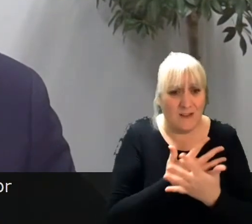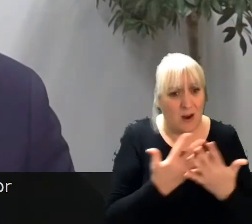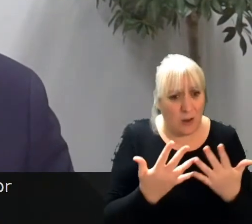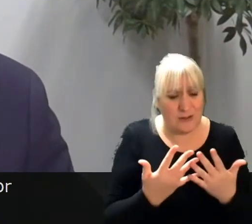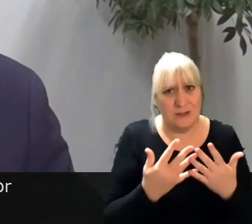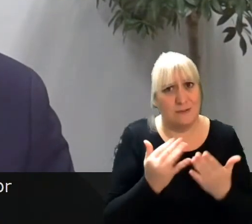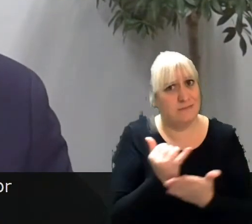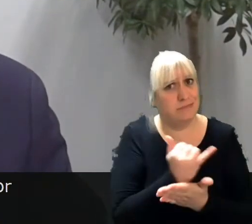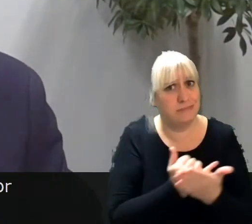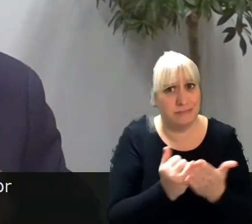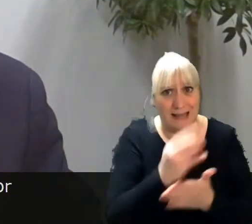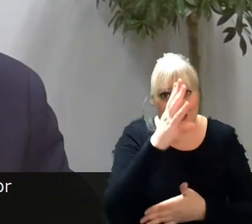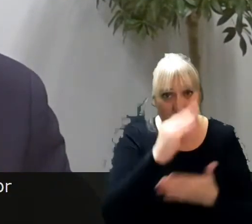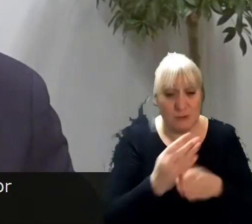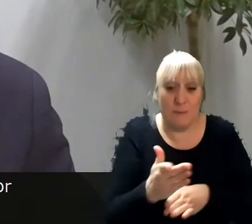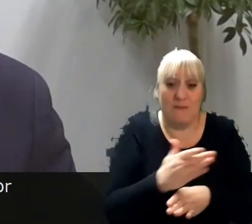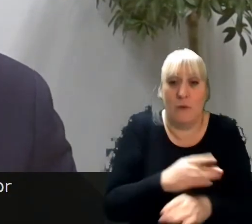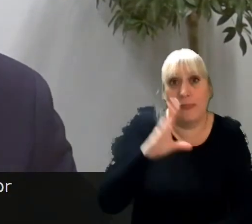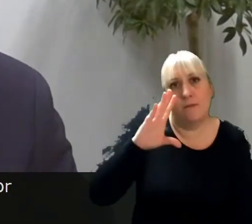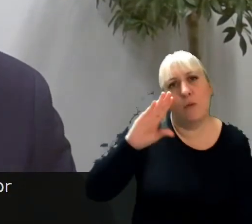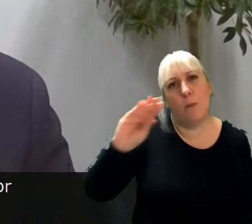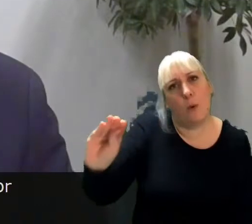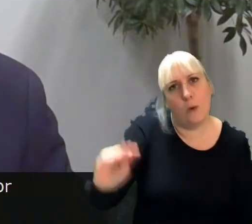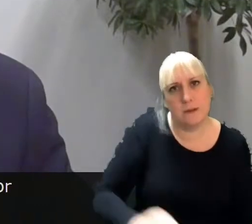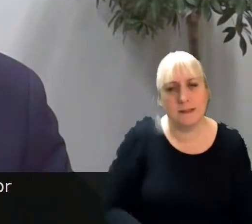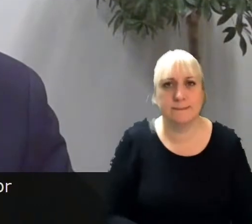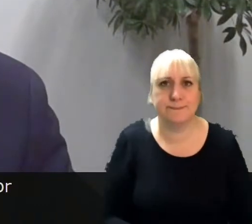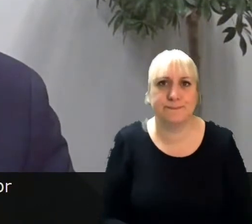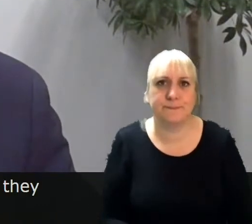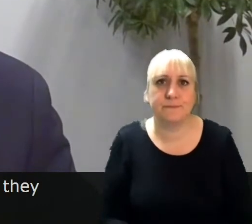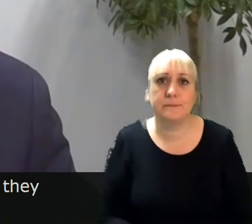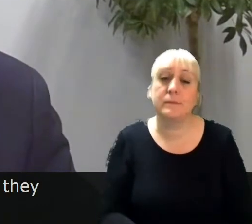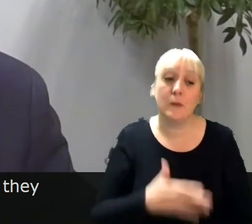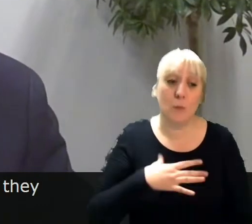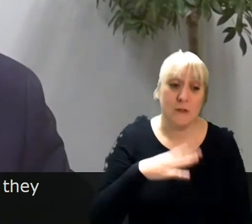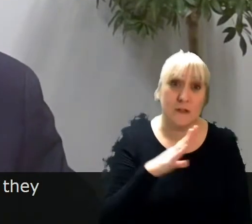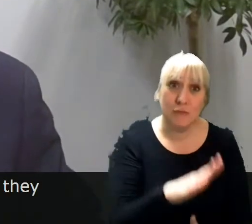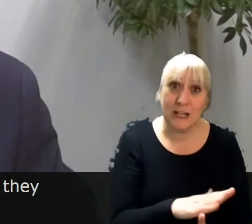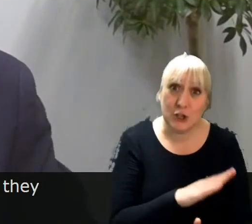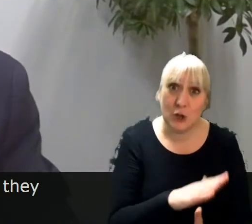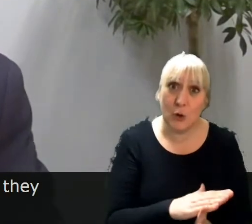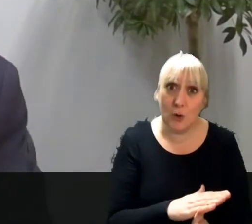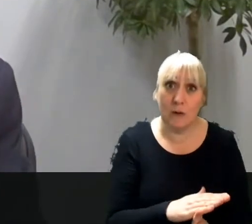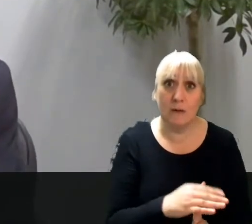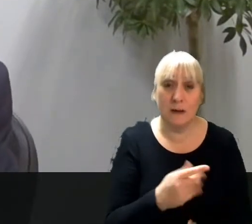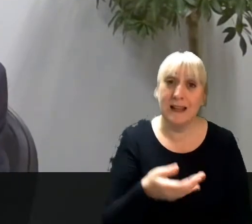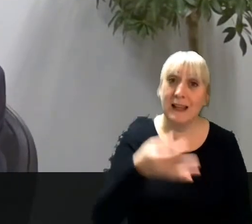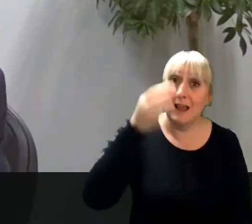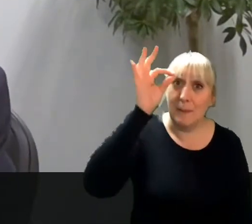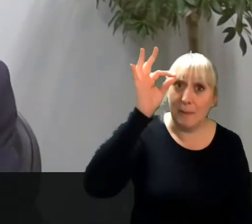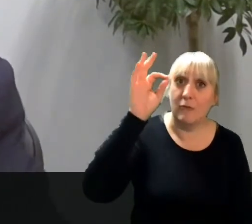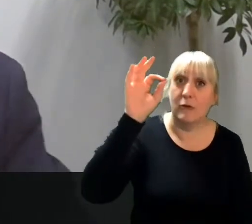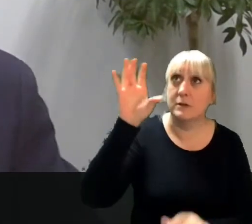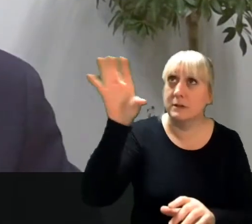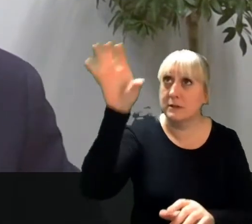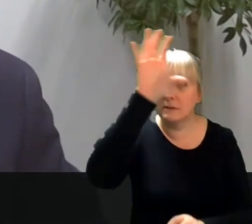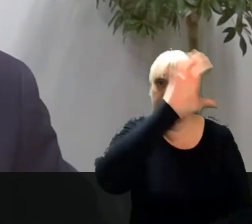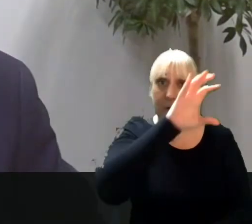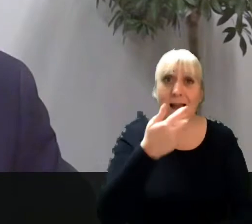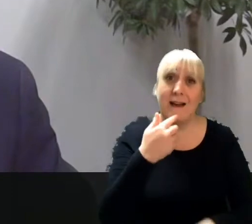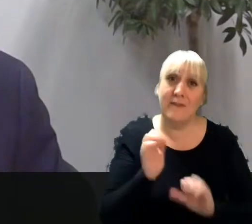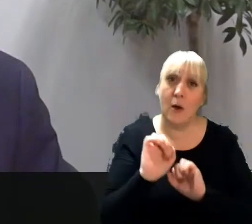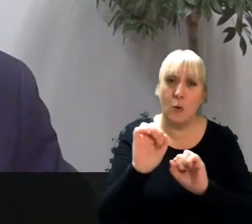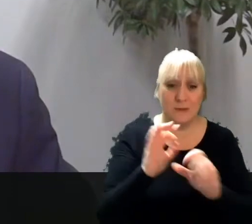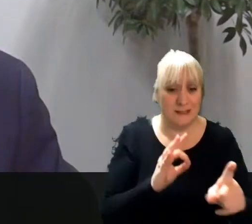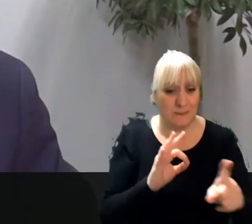and report it. And just to reassure you, not only do we have within Borough Command Unit specialist teams trained